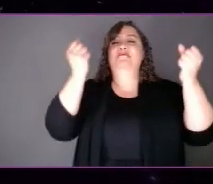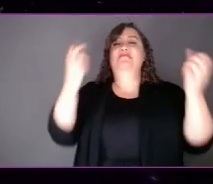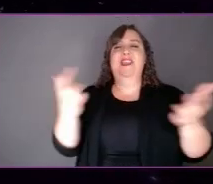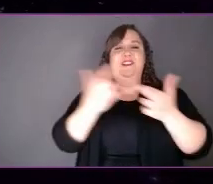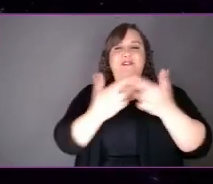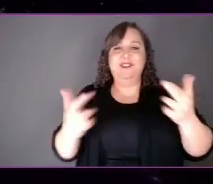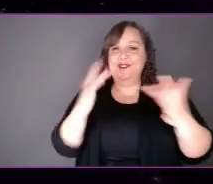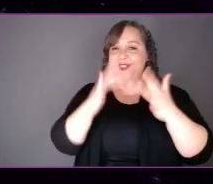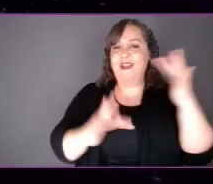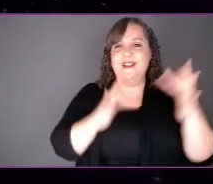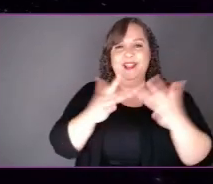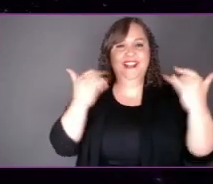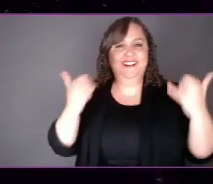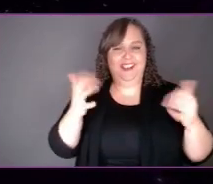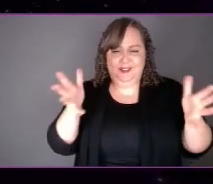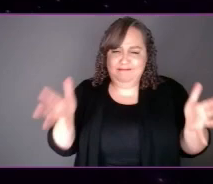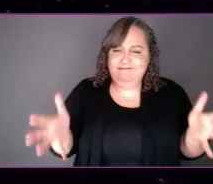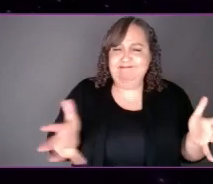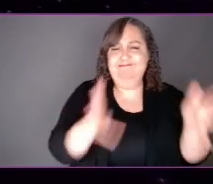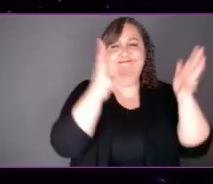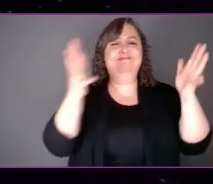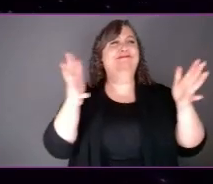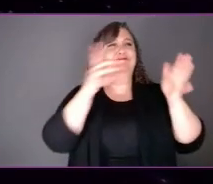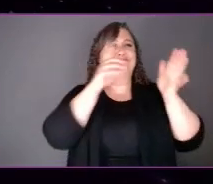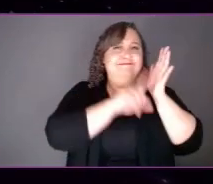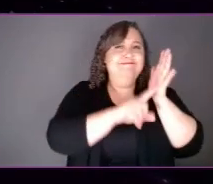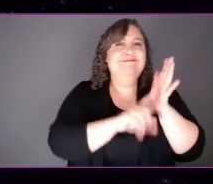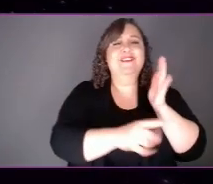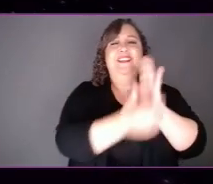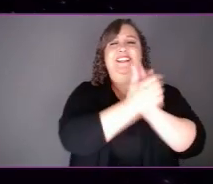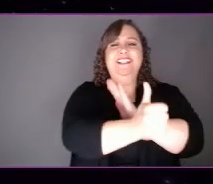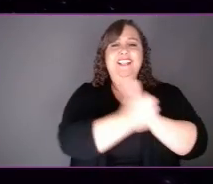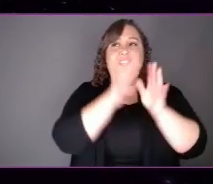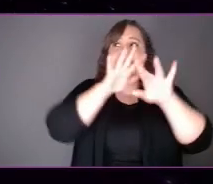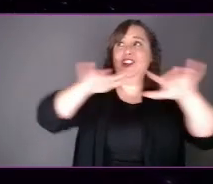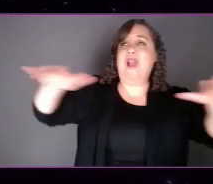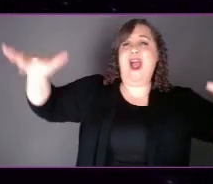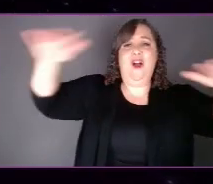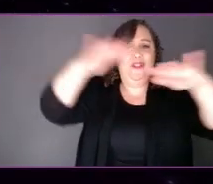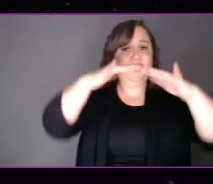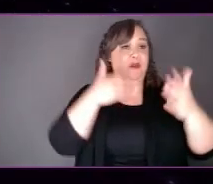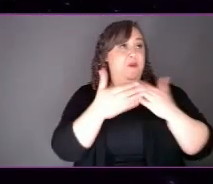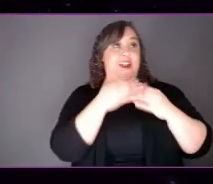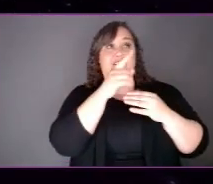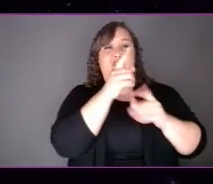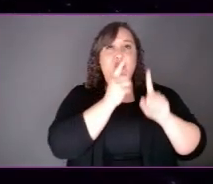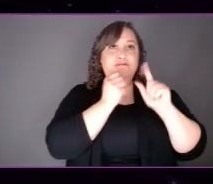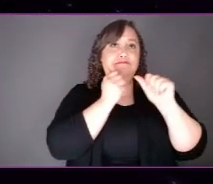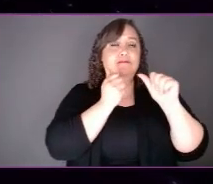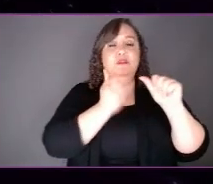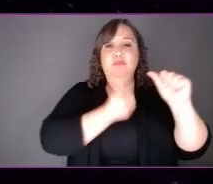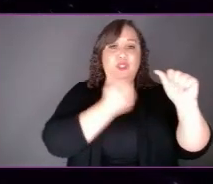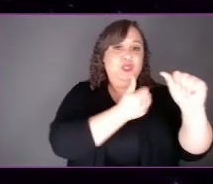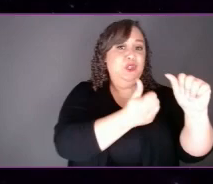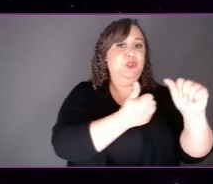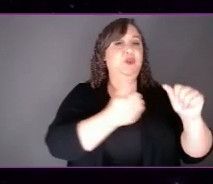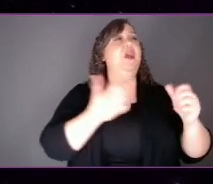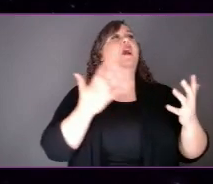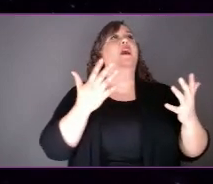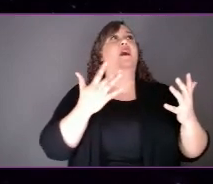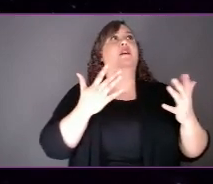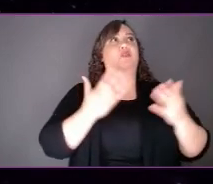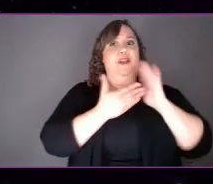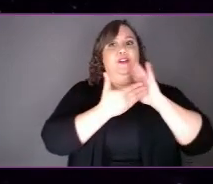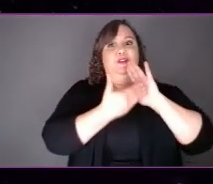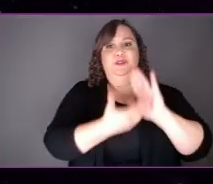explore all the skill sets that are out there and whatever you pursue, be passionate about, and learn how to tell a story with it. I think that's very important in this